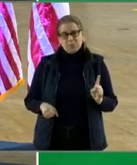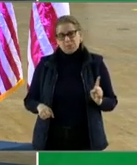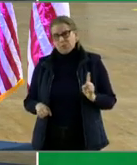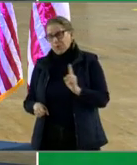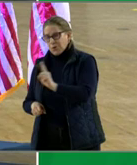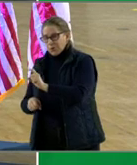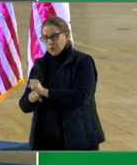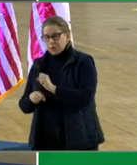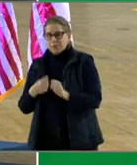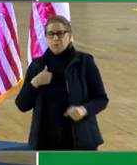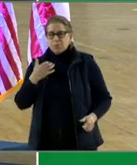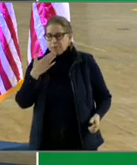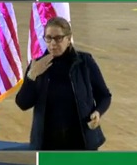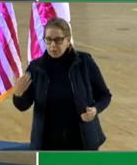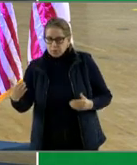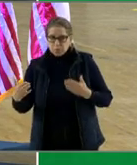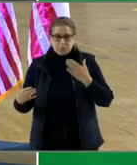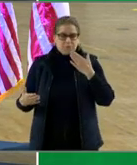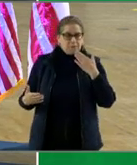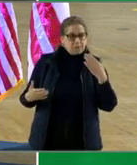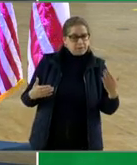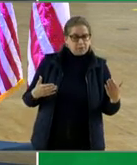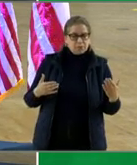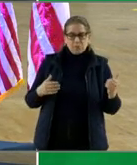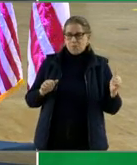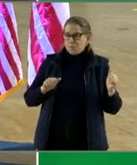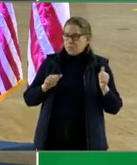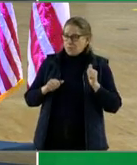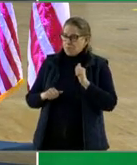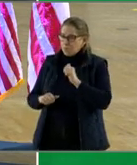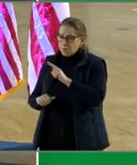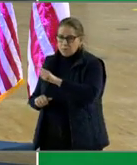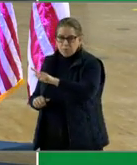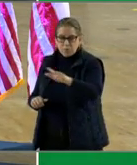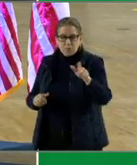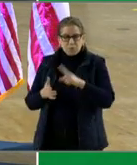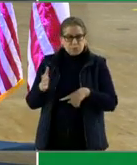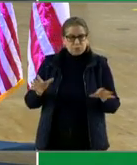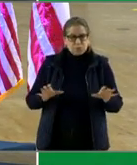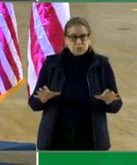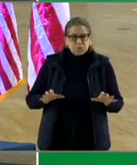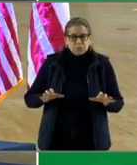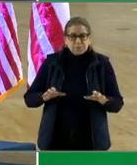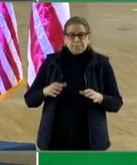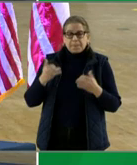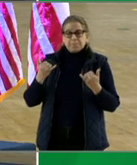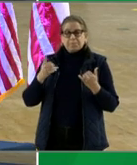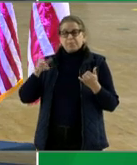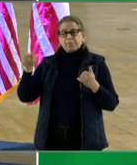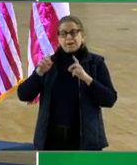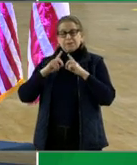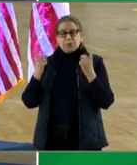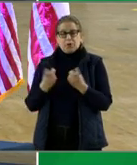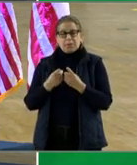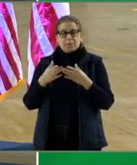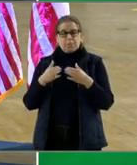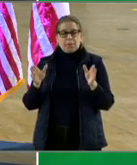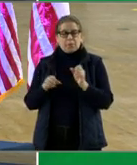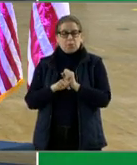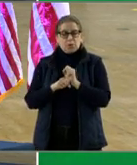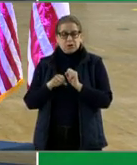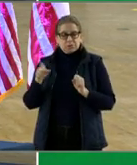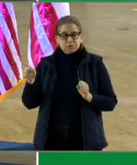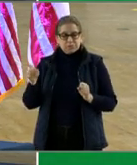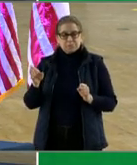for everything that they are doing, from our DPW workers to the folks in our unemployment office, to